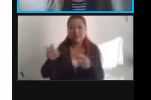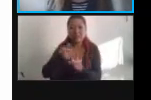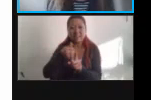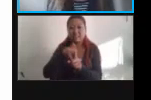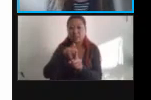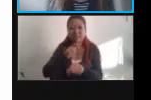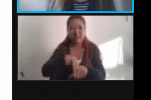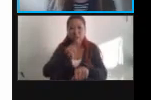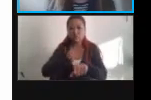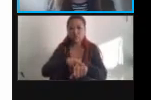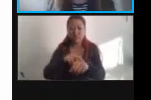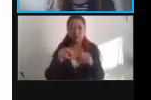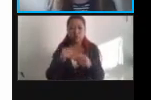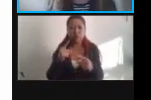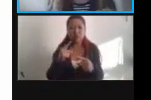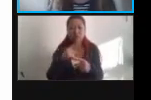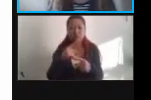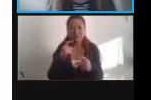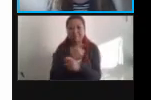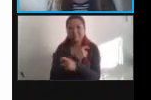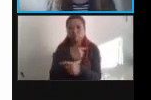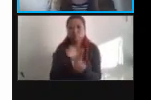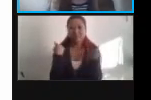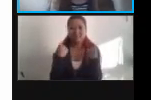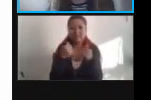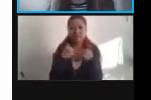is complex. I hope I've made that point, and I hope my